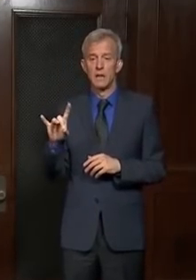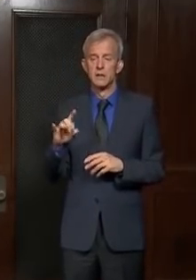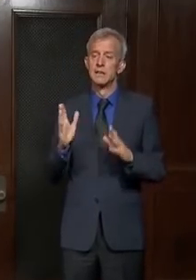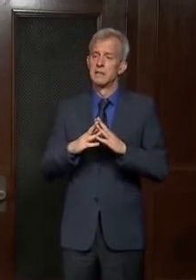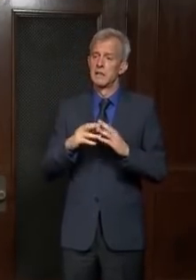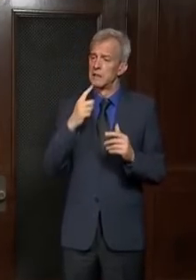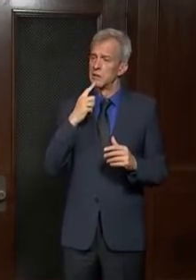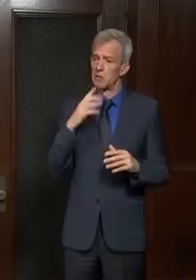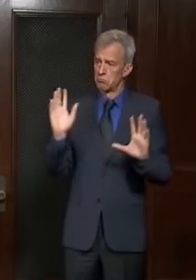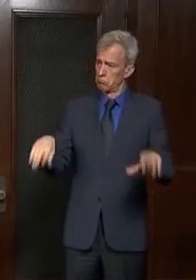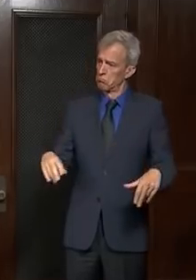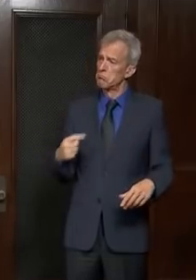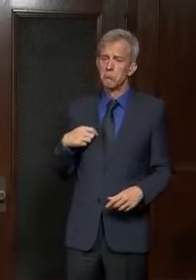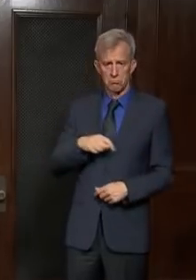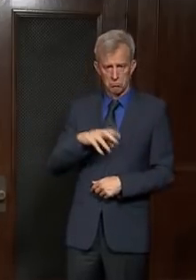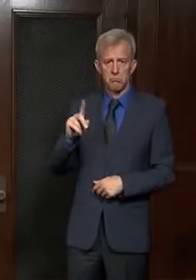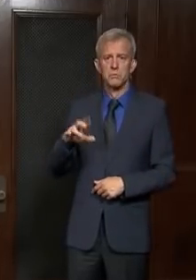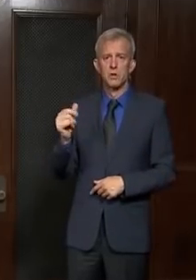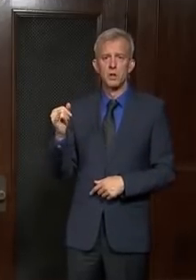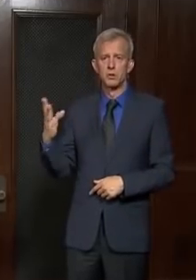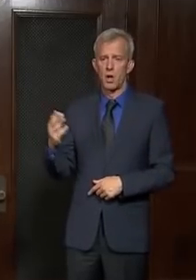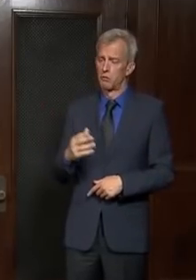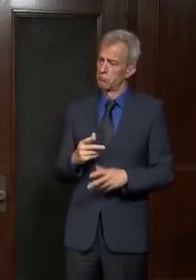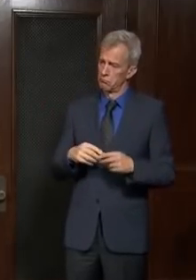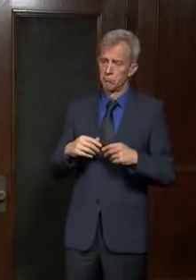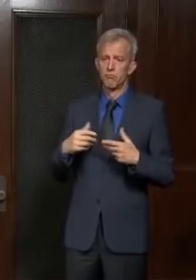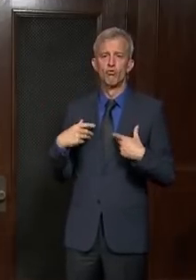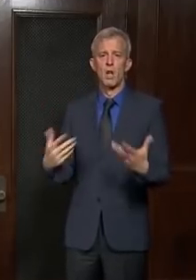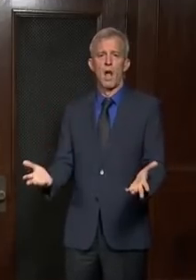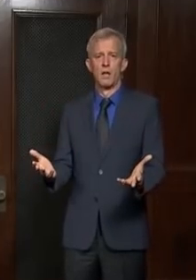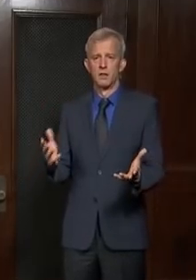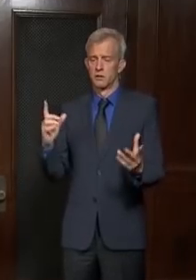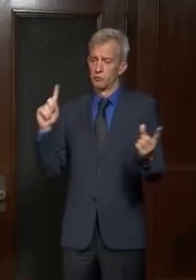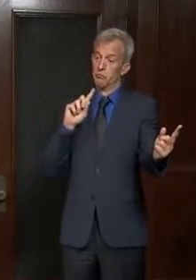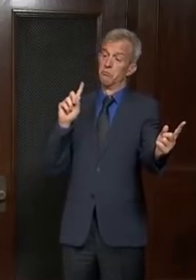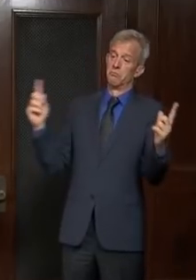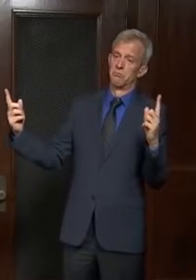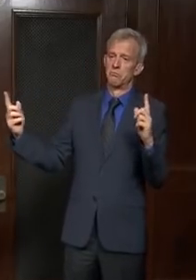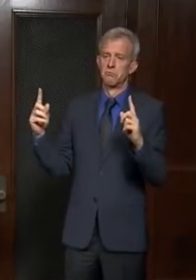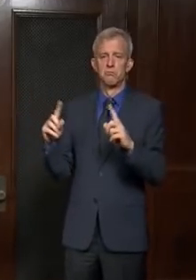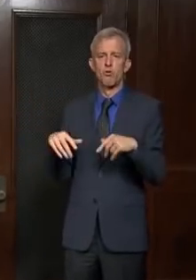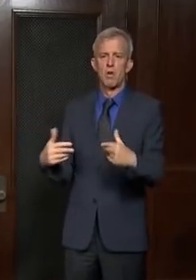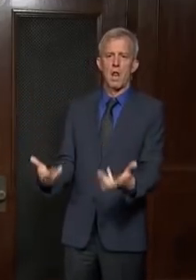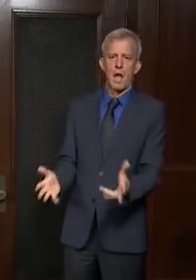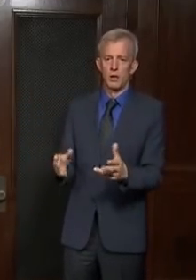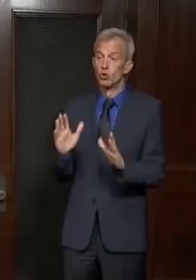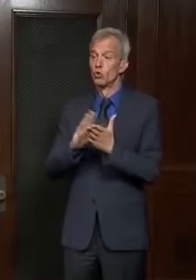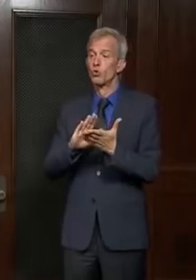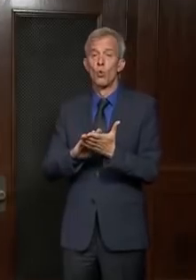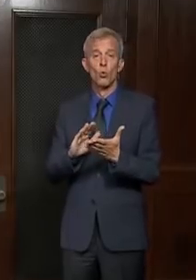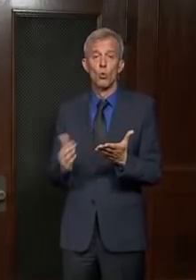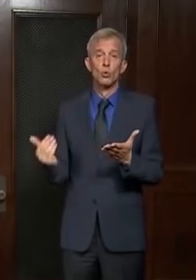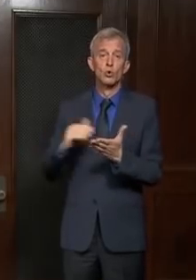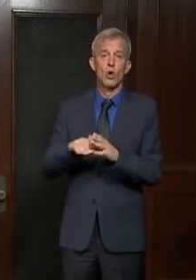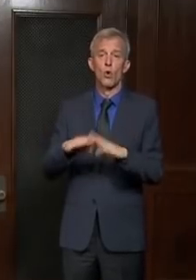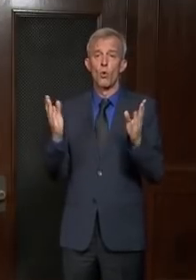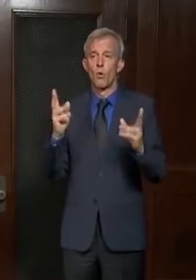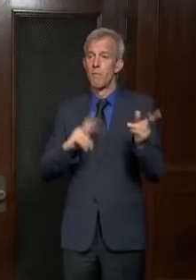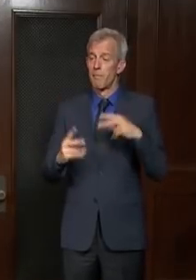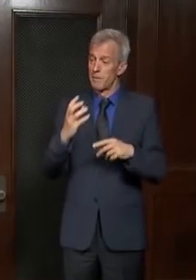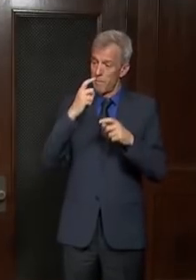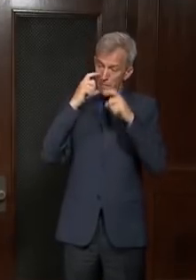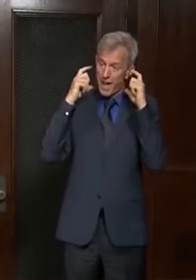They said, "We've done our job." Schools reopened, distancing measures were relaxed, and people were allowed to take off their